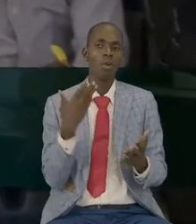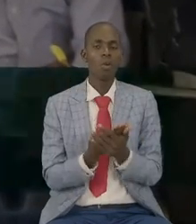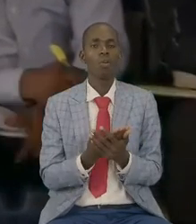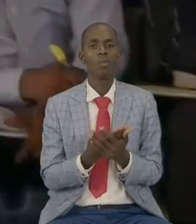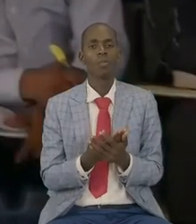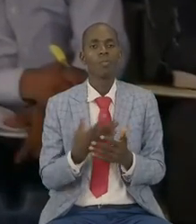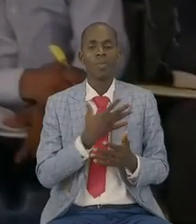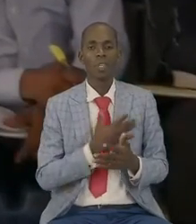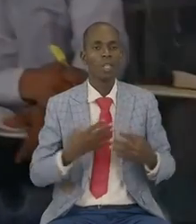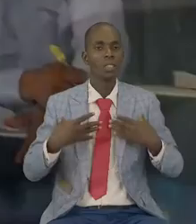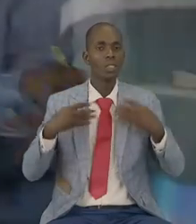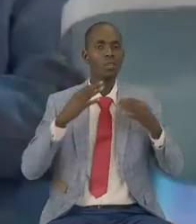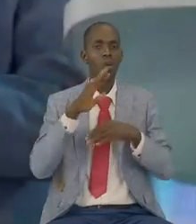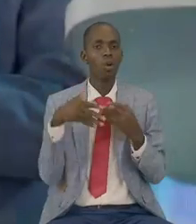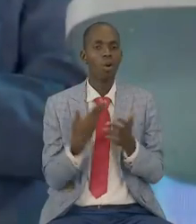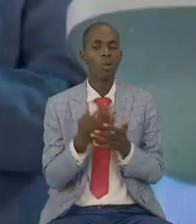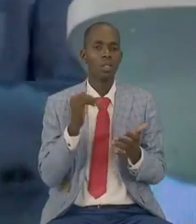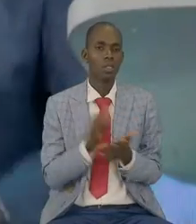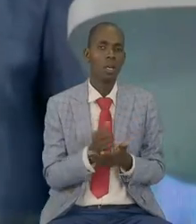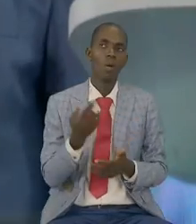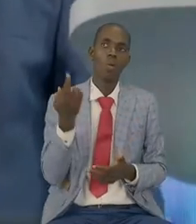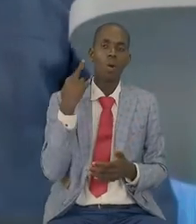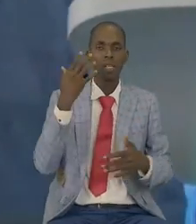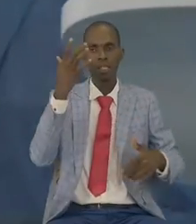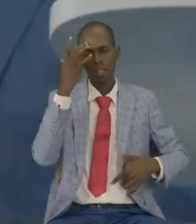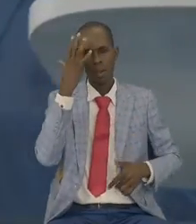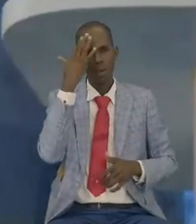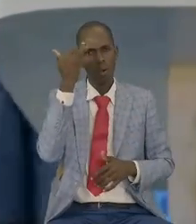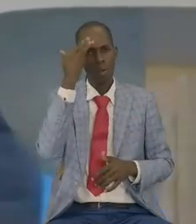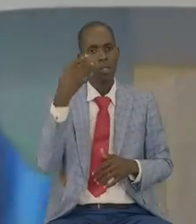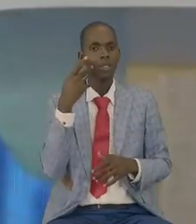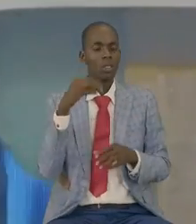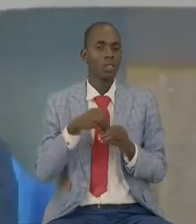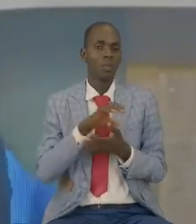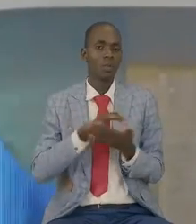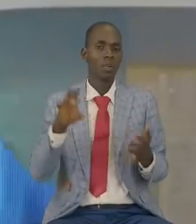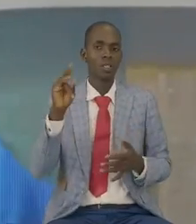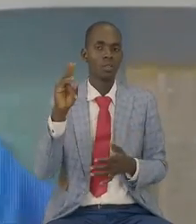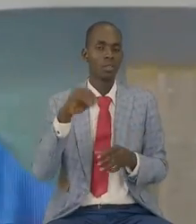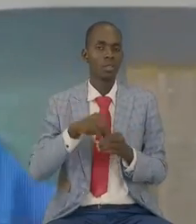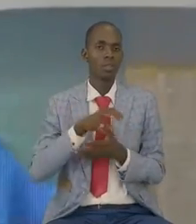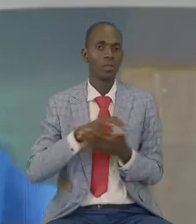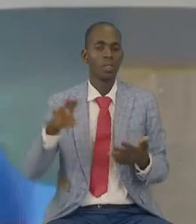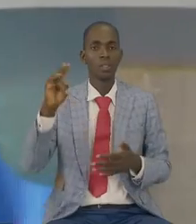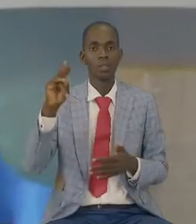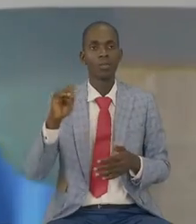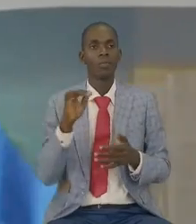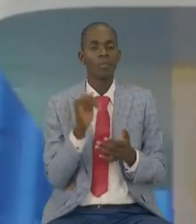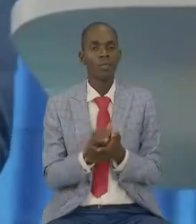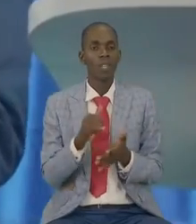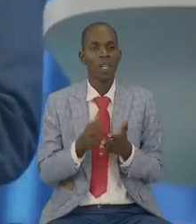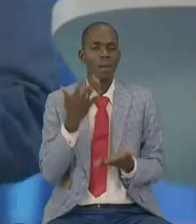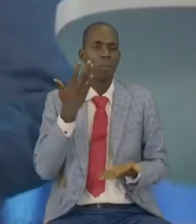And healed all that were sick. Why? Verse 17. In verse 17, that it might